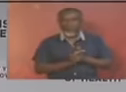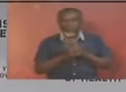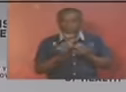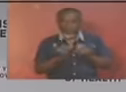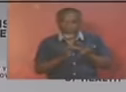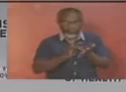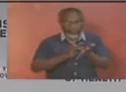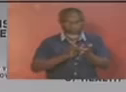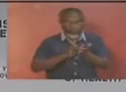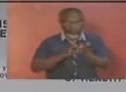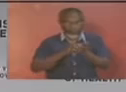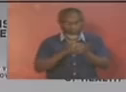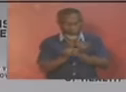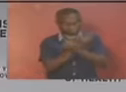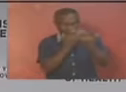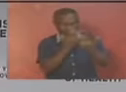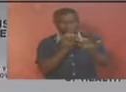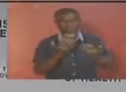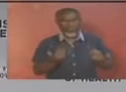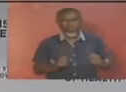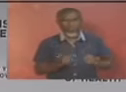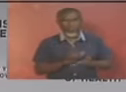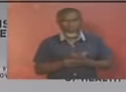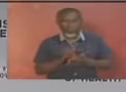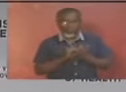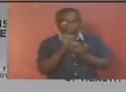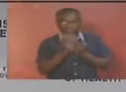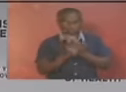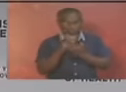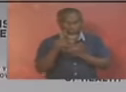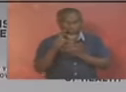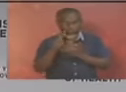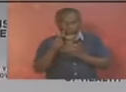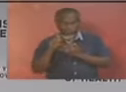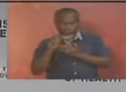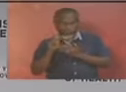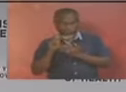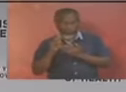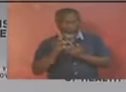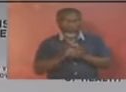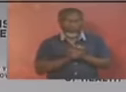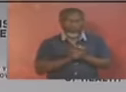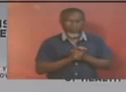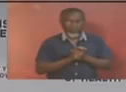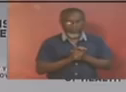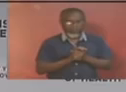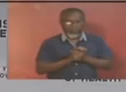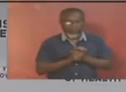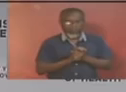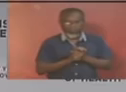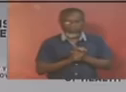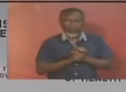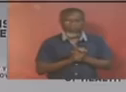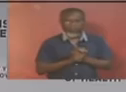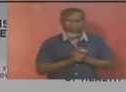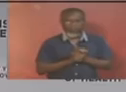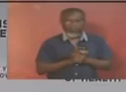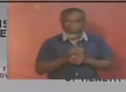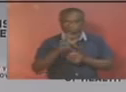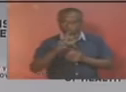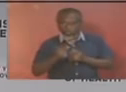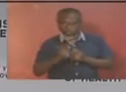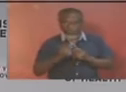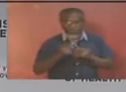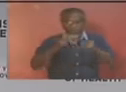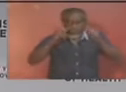As of March 9, 2021, 4 p.m., we had just crossed 100,000 in terms of tests done so far in both